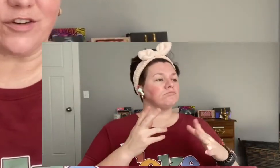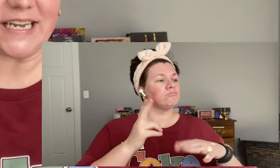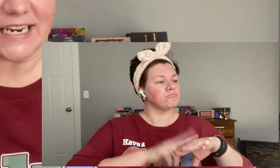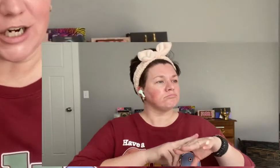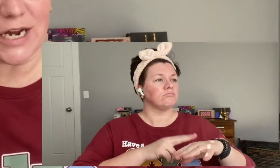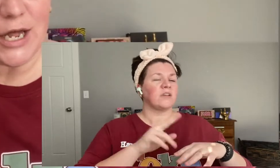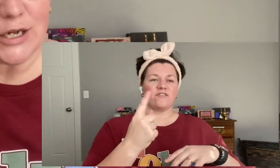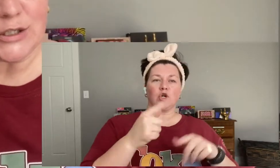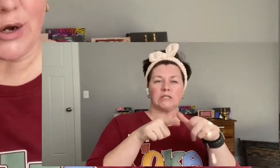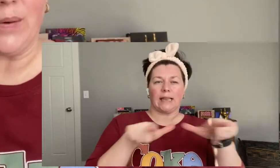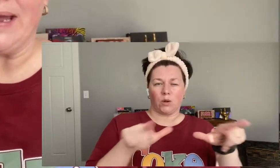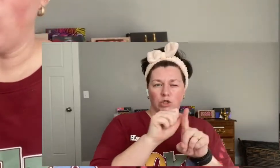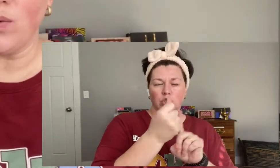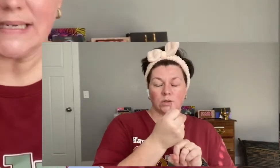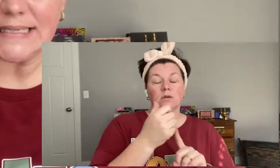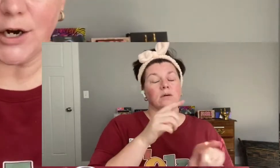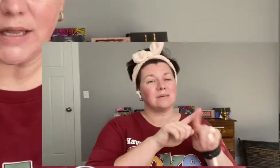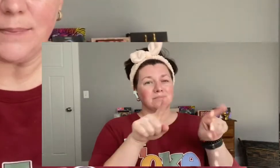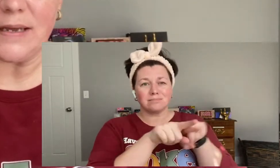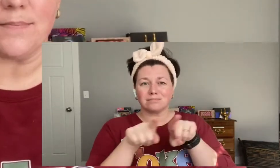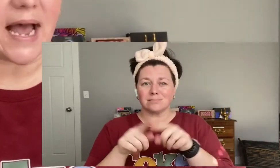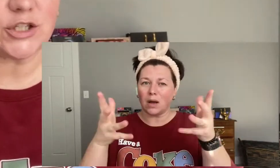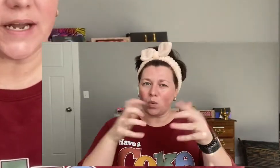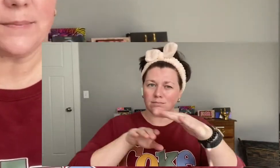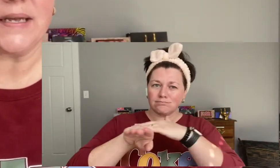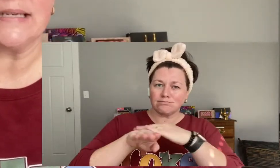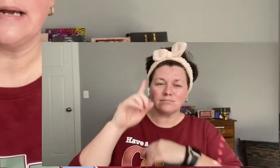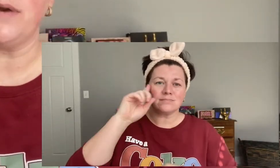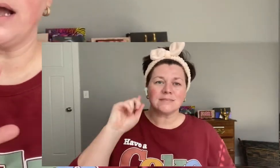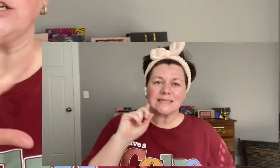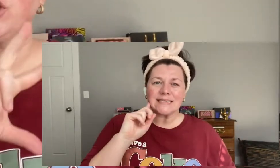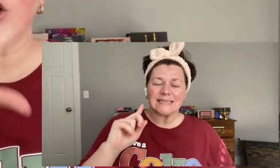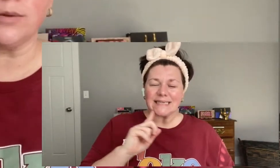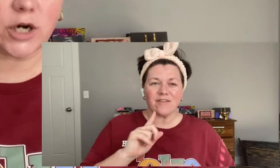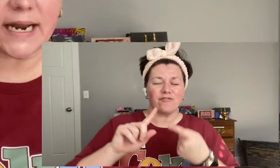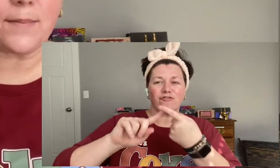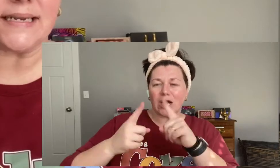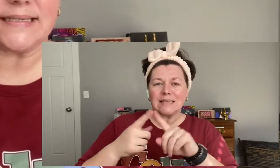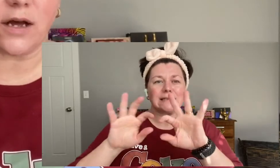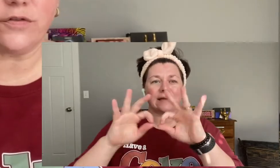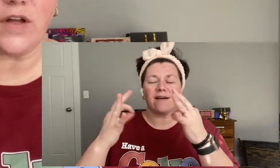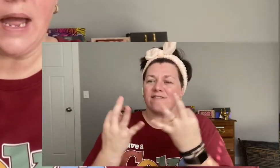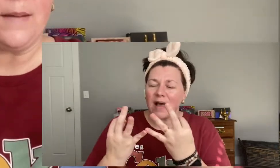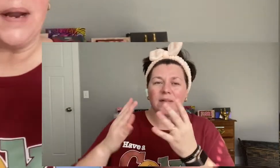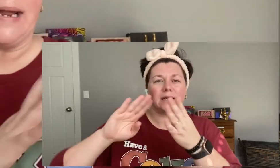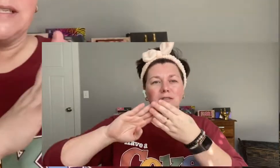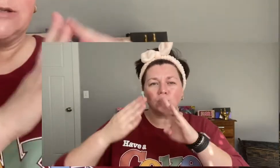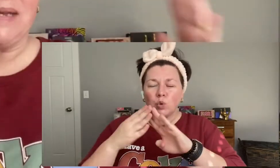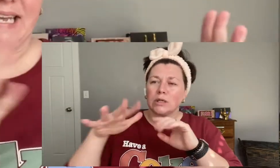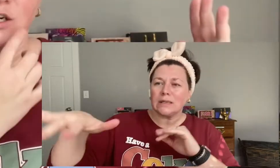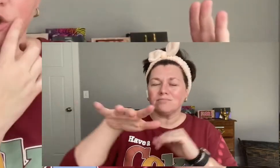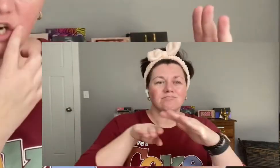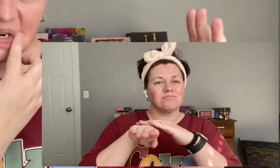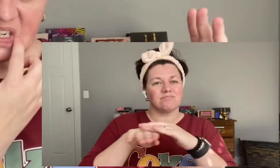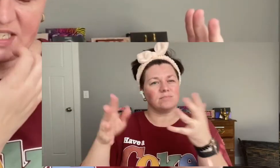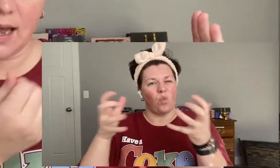over here. So it won't necessarily be matching up because I'm not interpreting myself, but I am